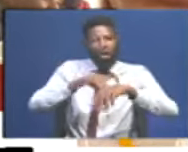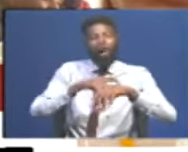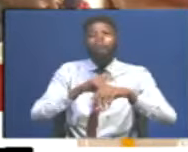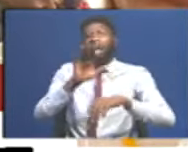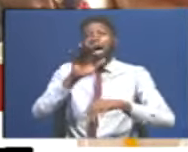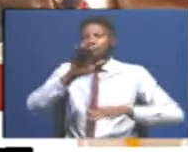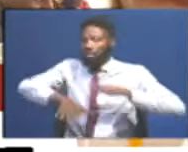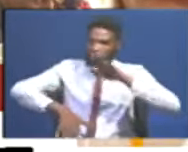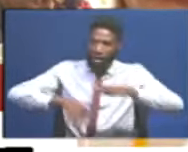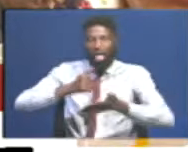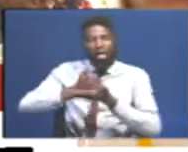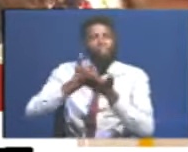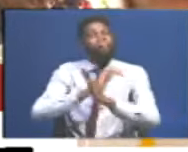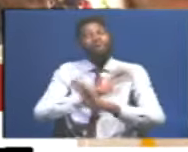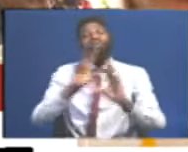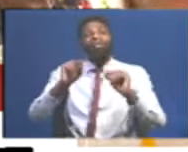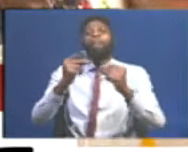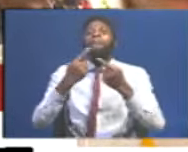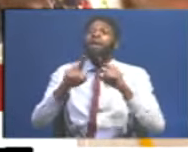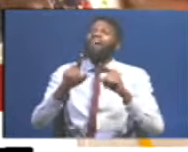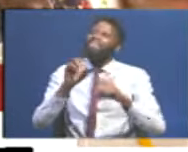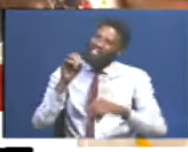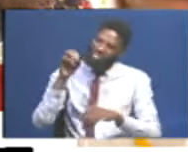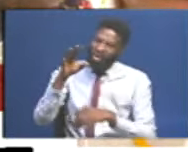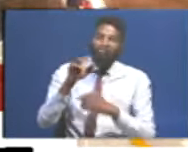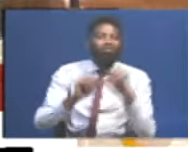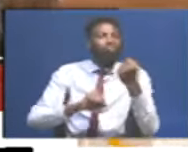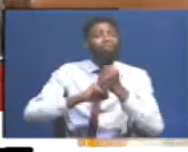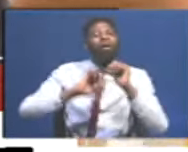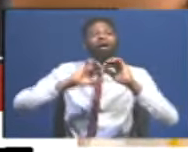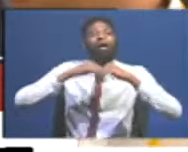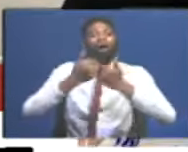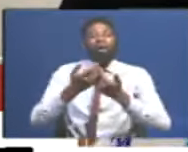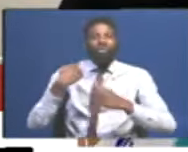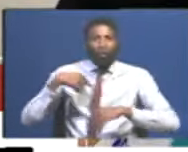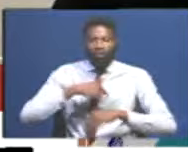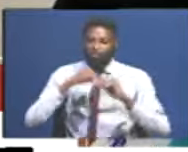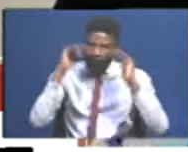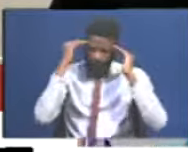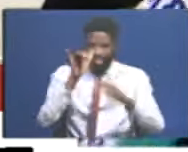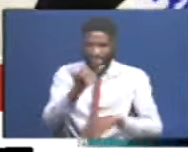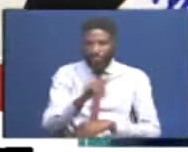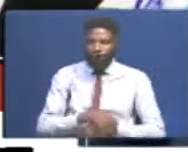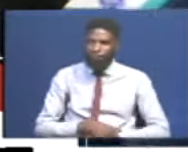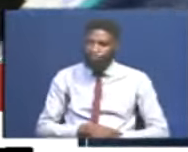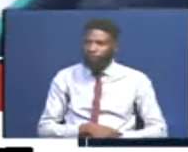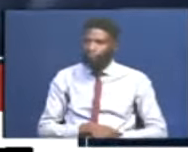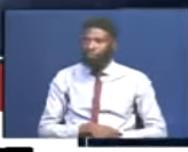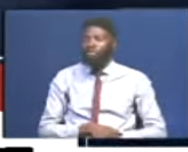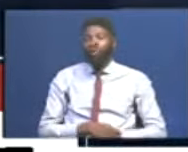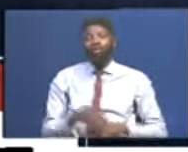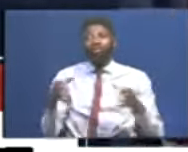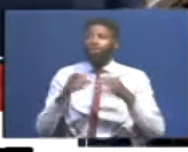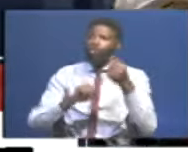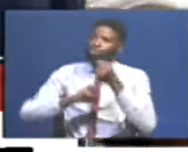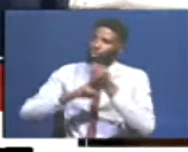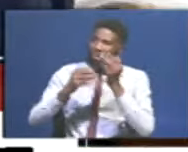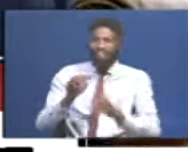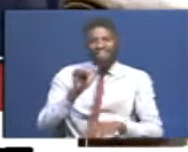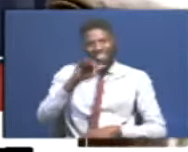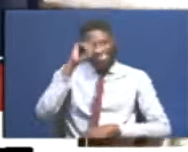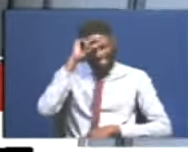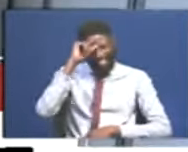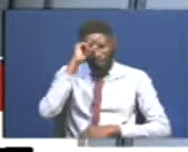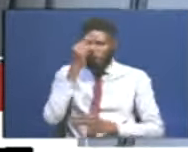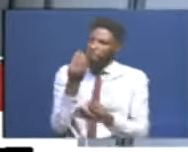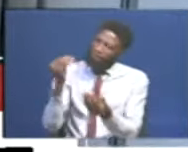term support to these people. We are looking at the broader aspect of supporting these people. The donors are calling on the government to do more in creating